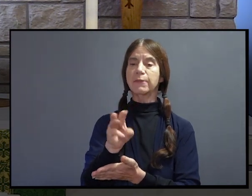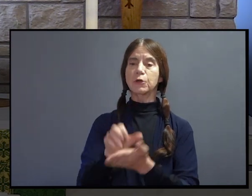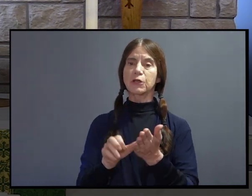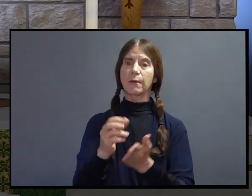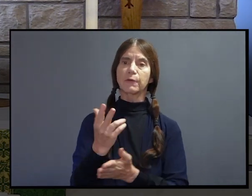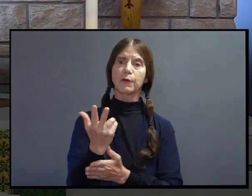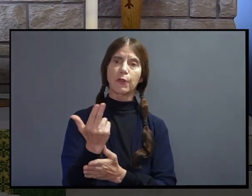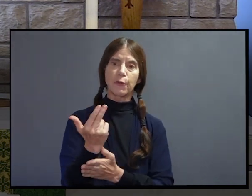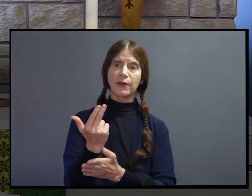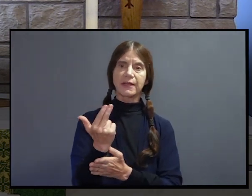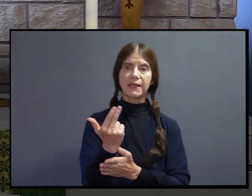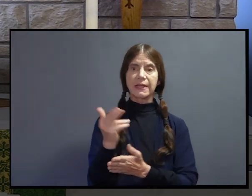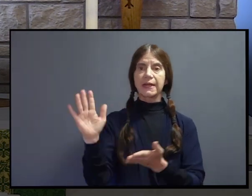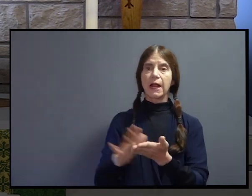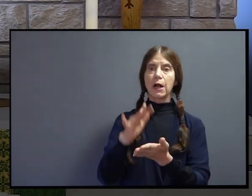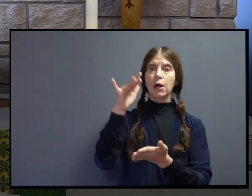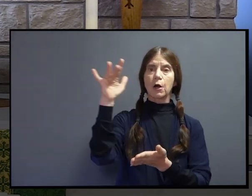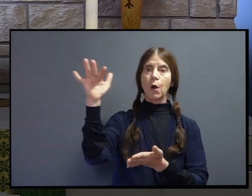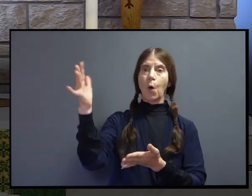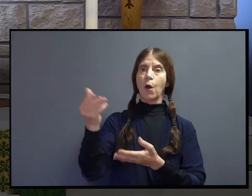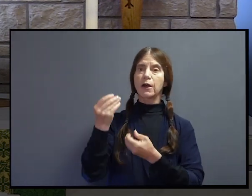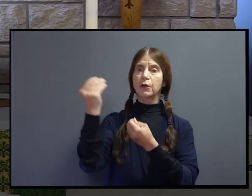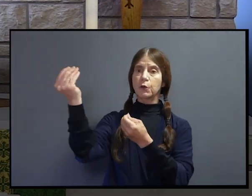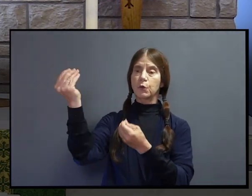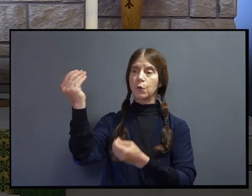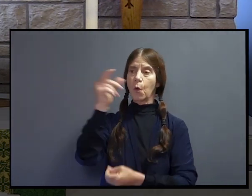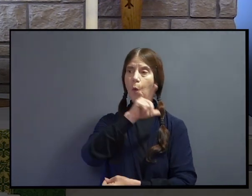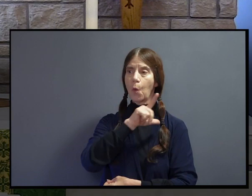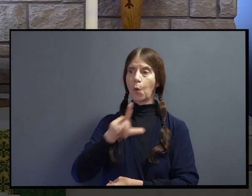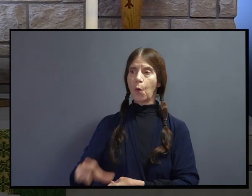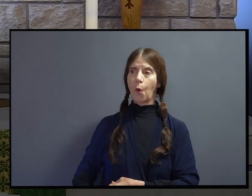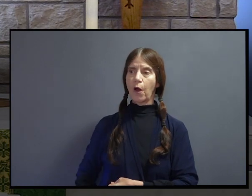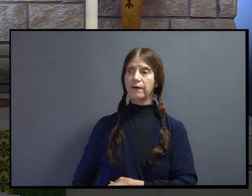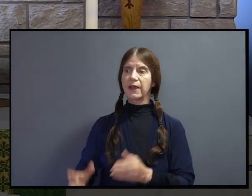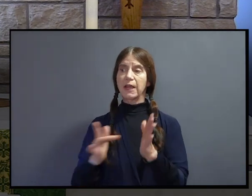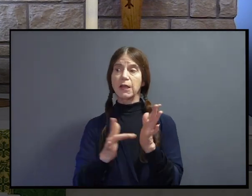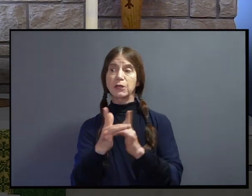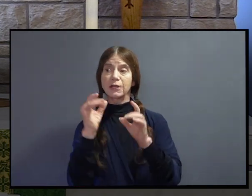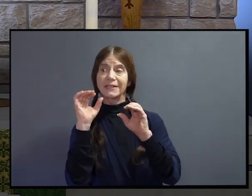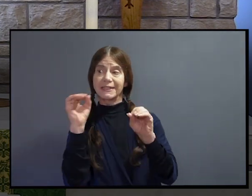the 13th chapter. Glory to you, O Lord.